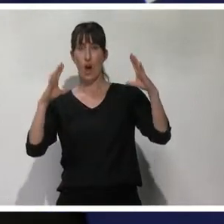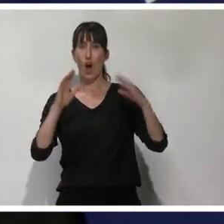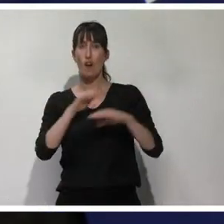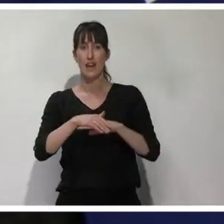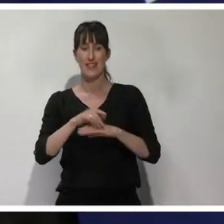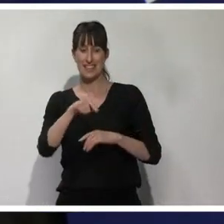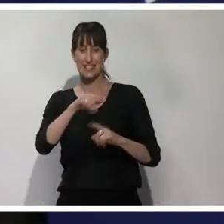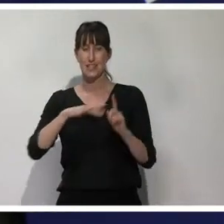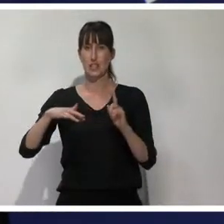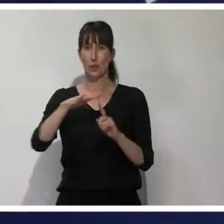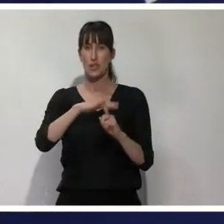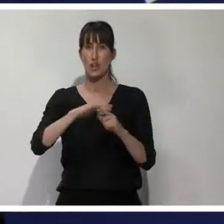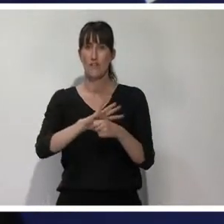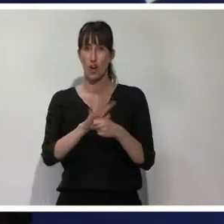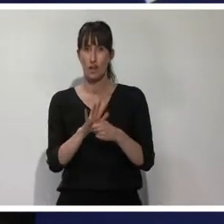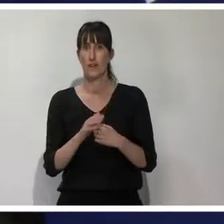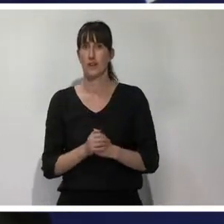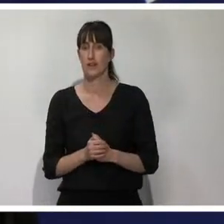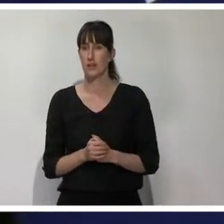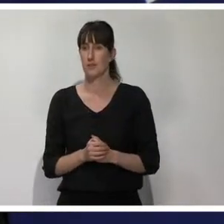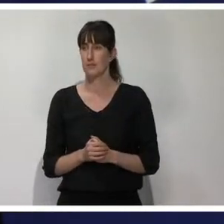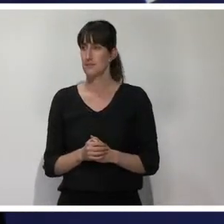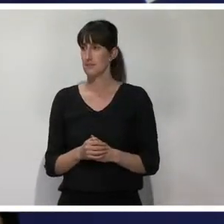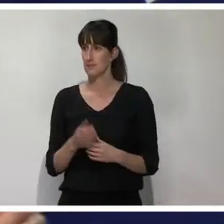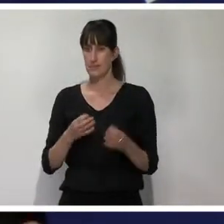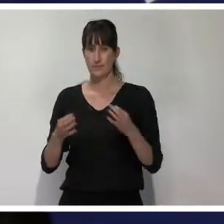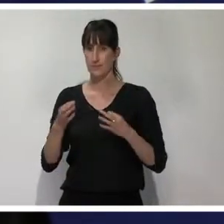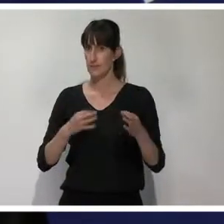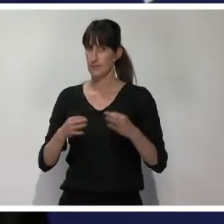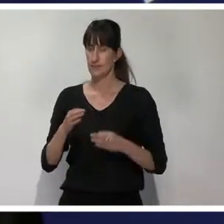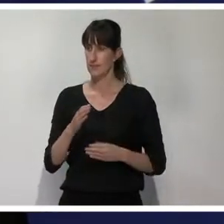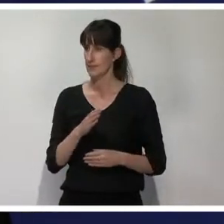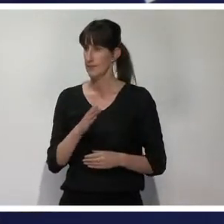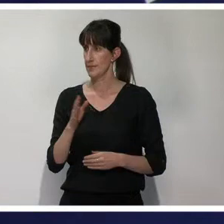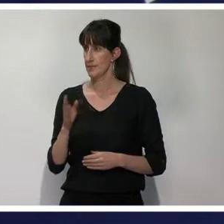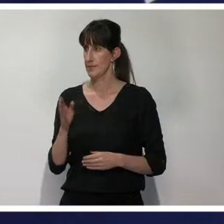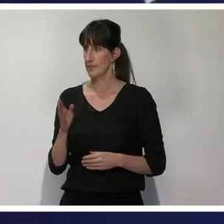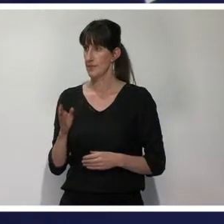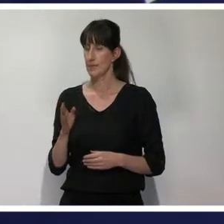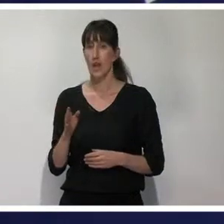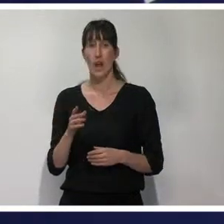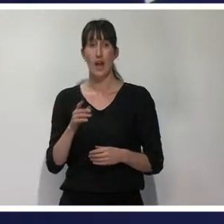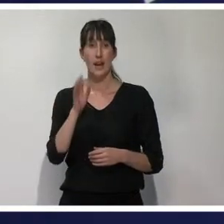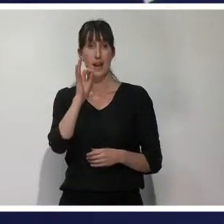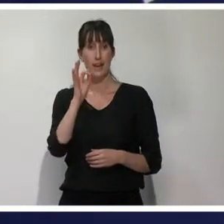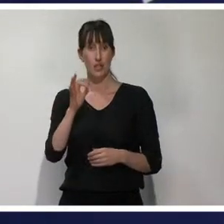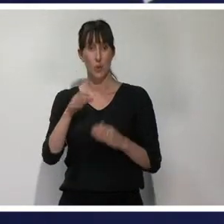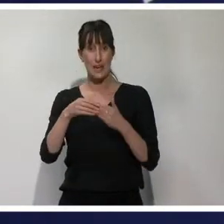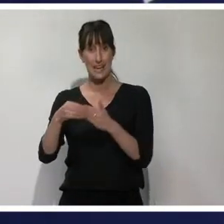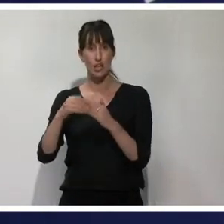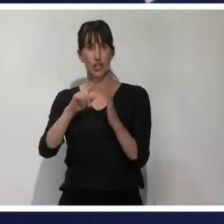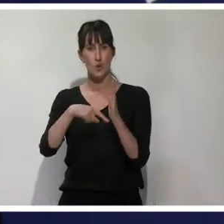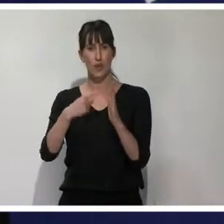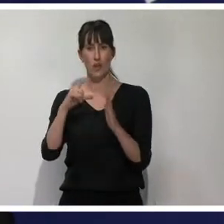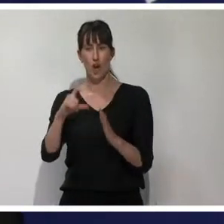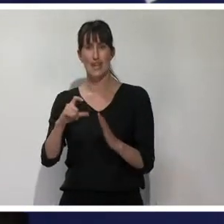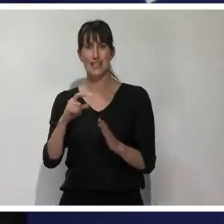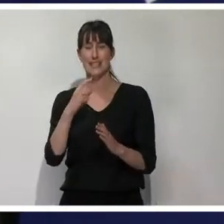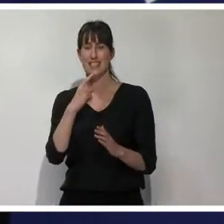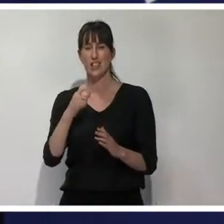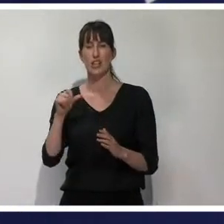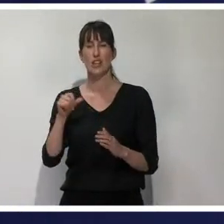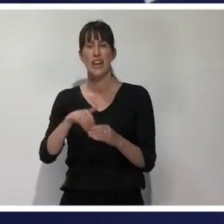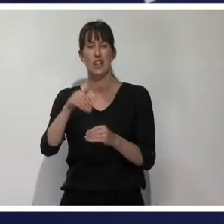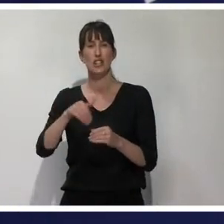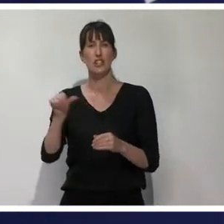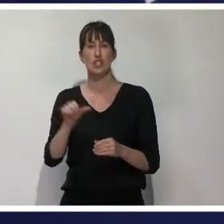over the coming weeks. I'll come to you, Toga, and then Justin. Suggesting as late as next year, is that even possible? Oh, again,